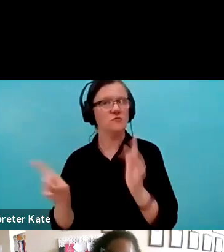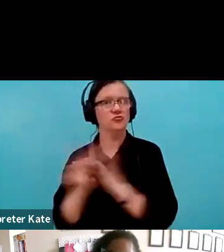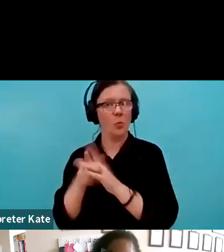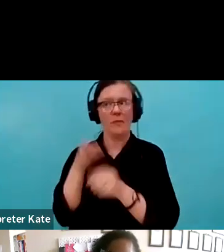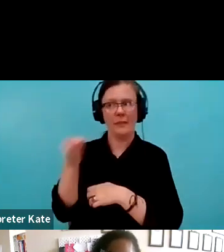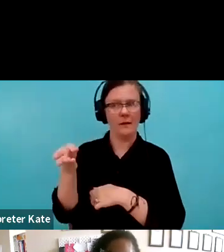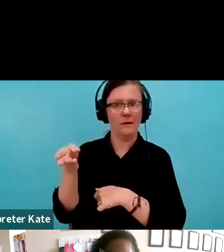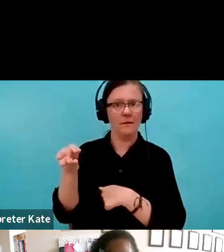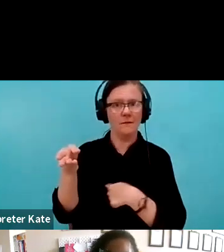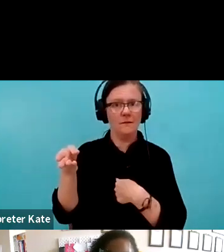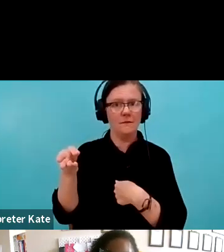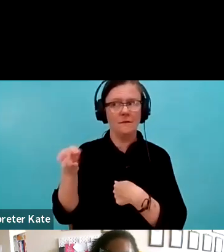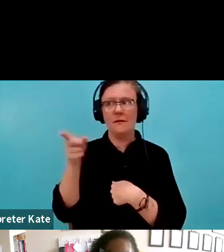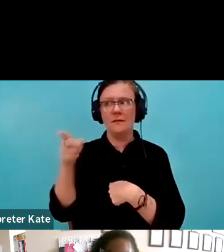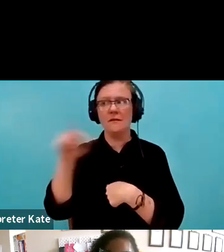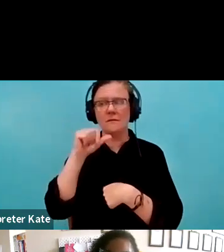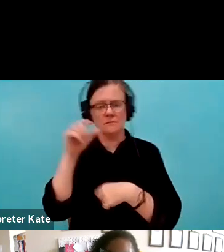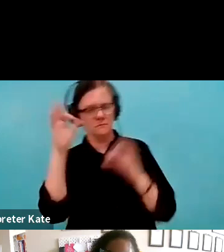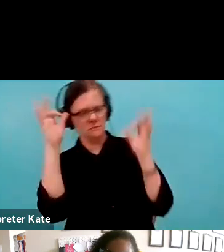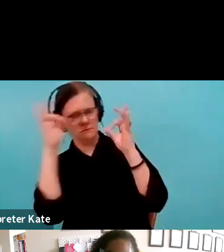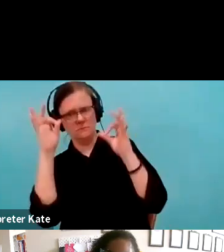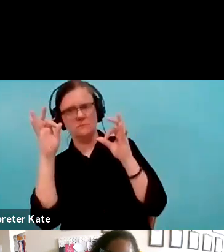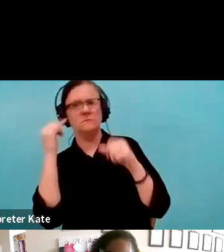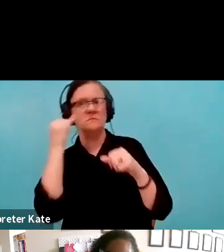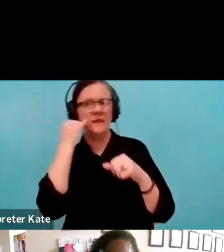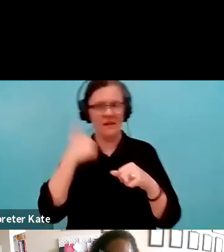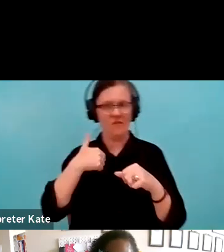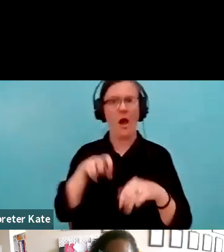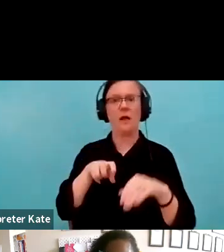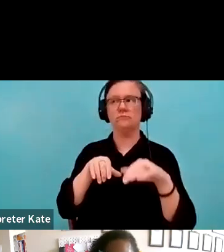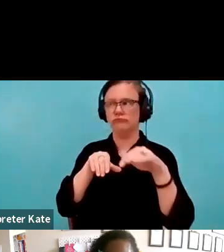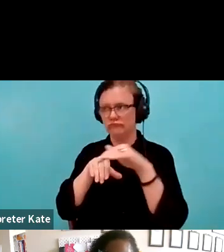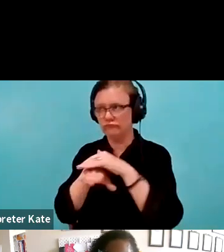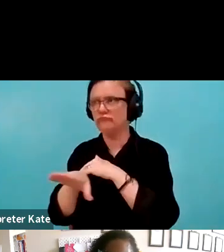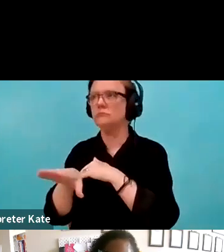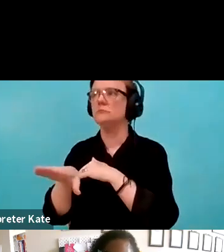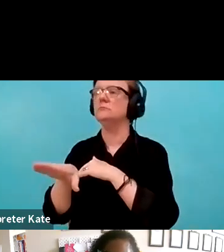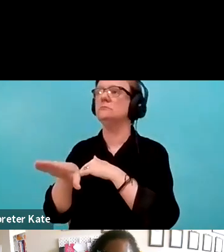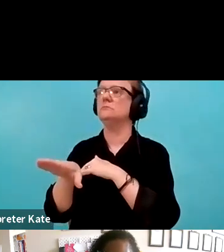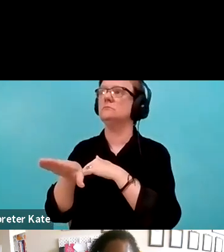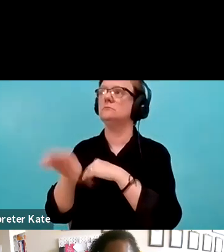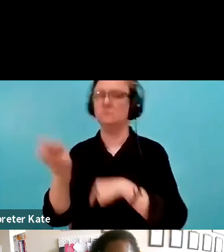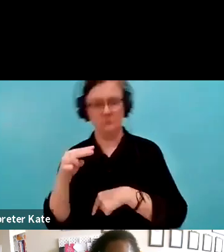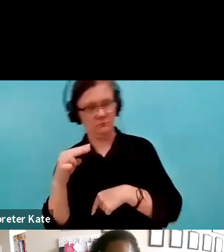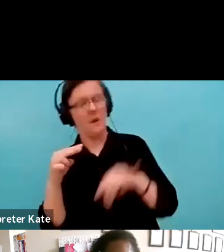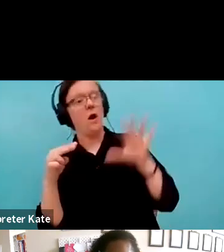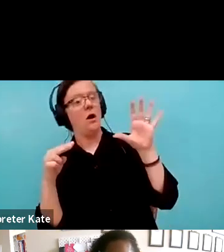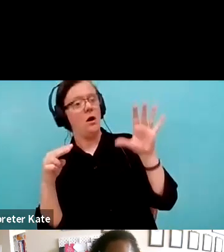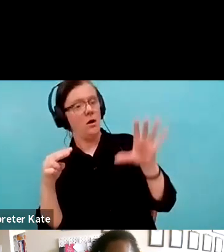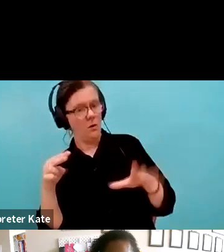eyes aren't necessarily open, and yet if there's some way for me to, you know, push through the door,